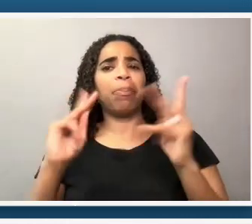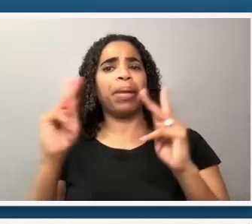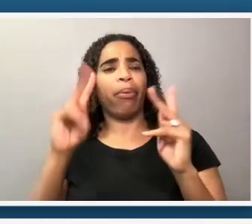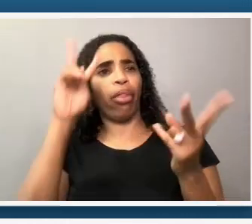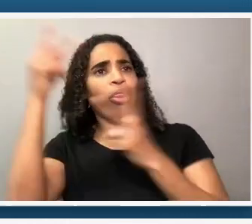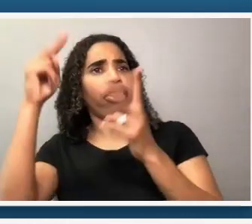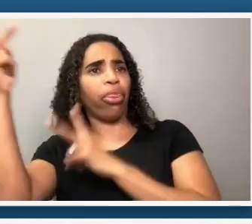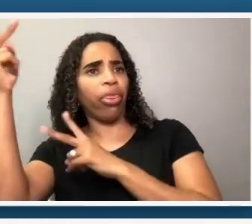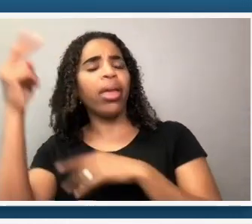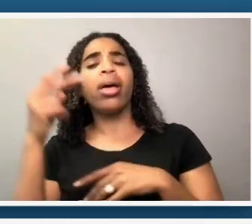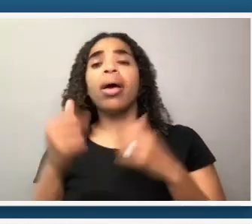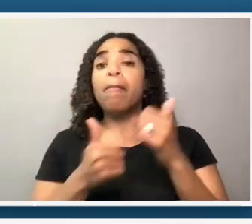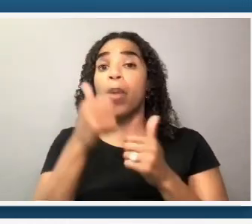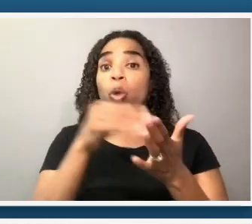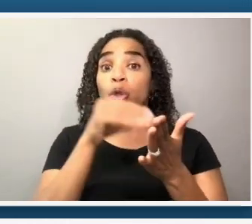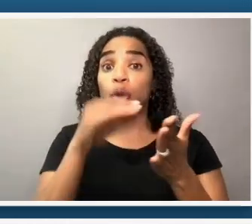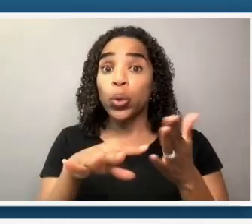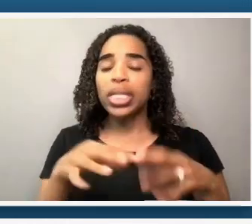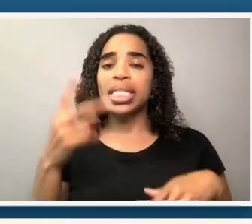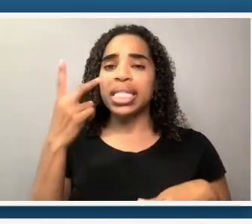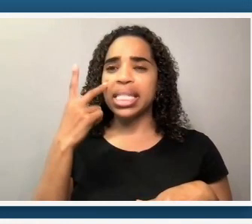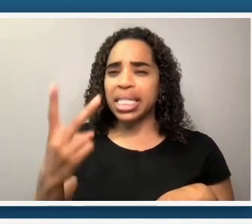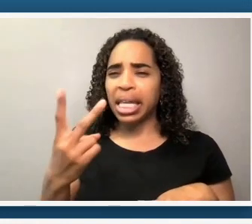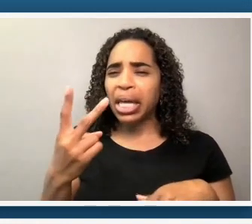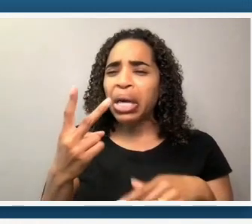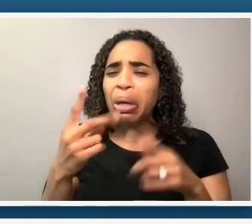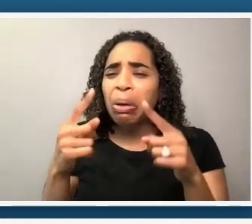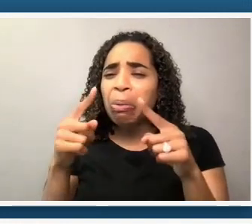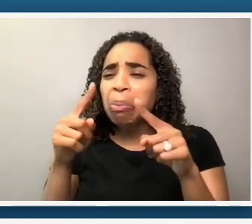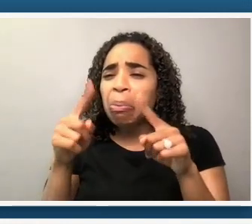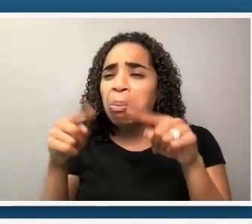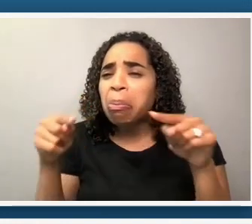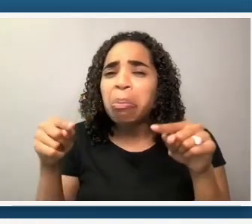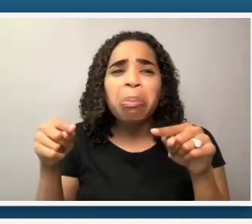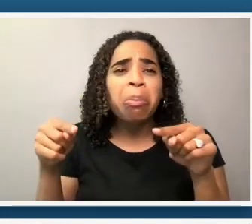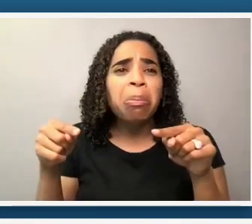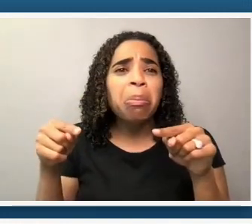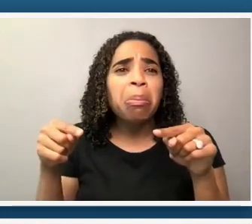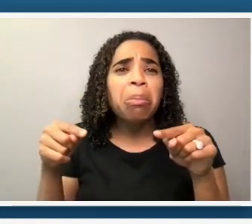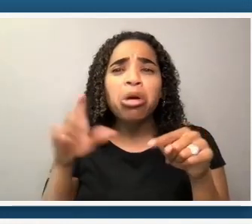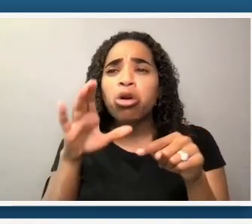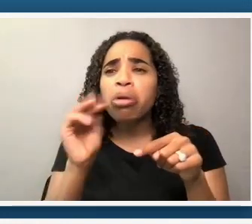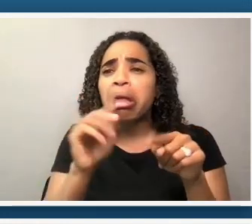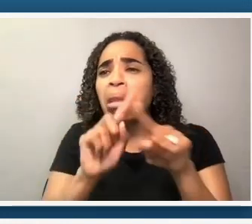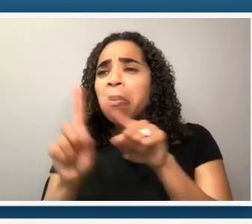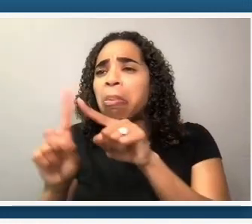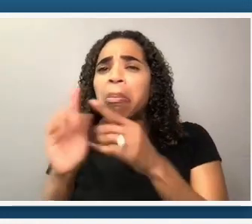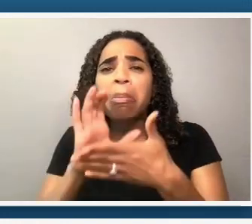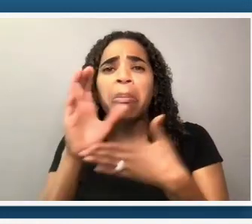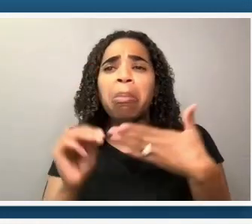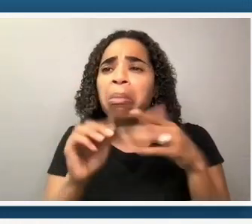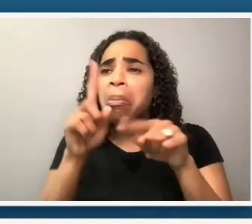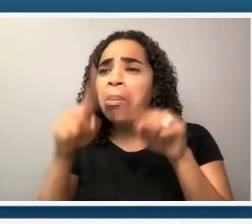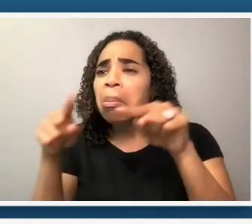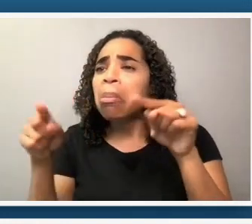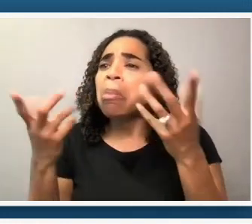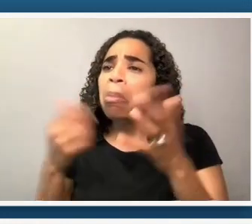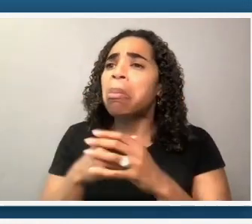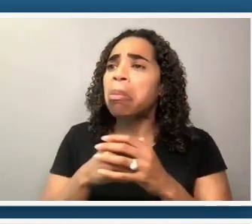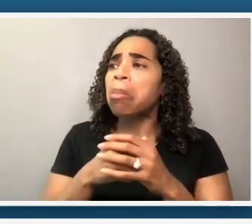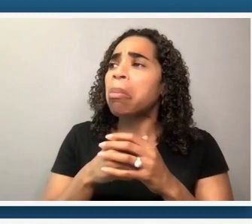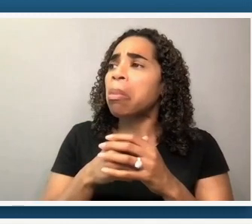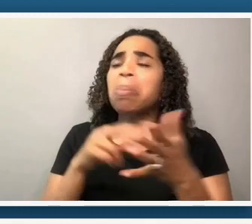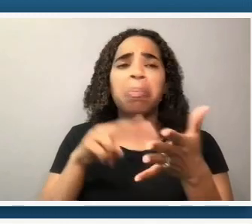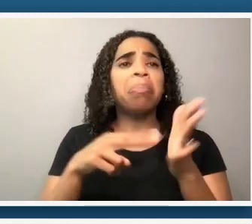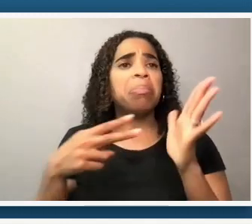students see the small degree of diversity that we presently have in curriculum as a sign that we are somehow